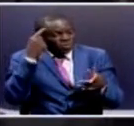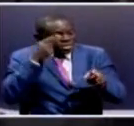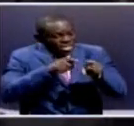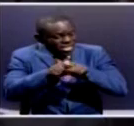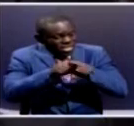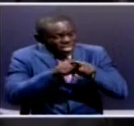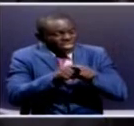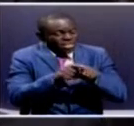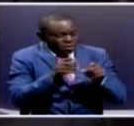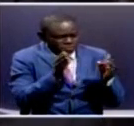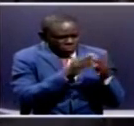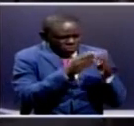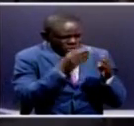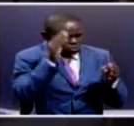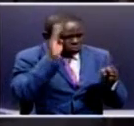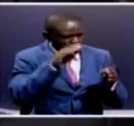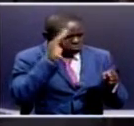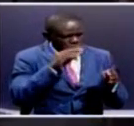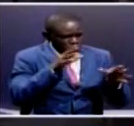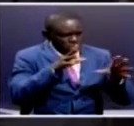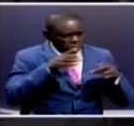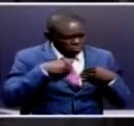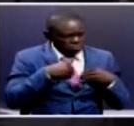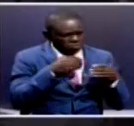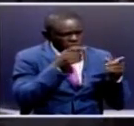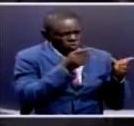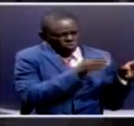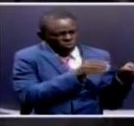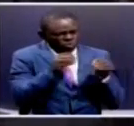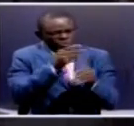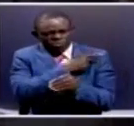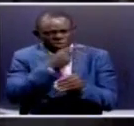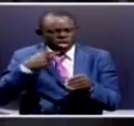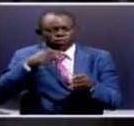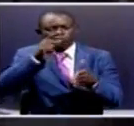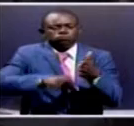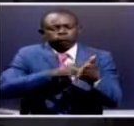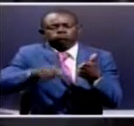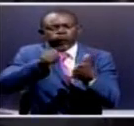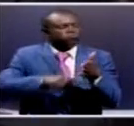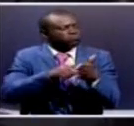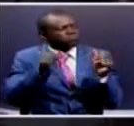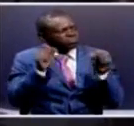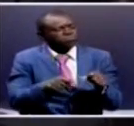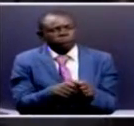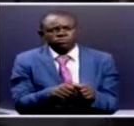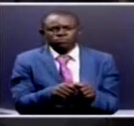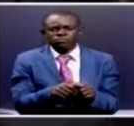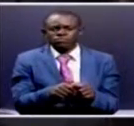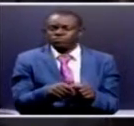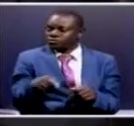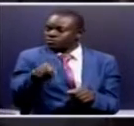by the resolutions of the forum. I think let's be charitable to other human beings. They are bound by resolutions of the